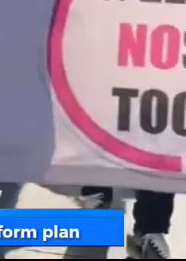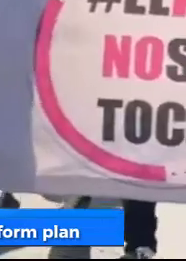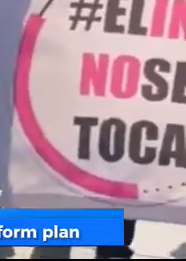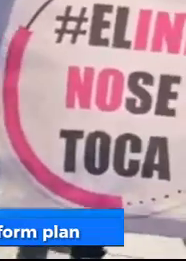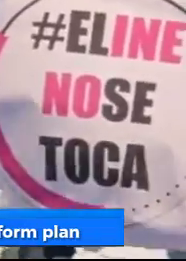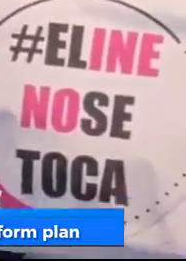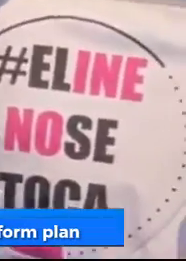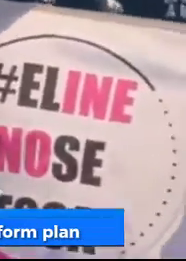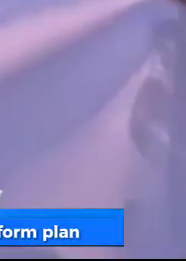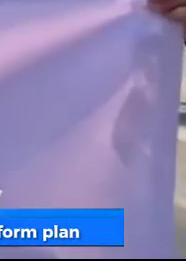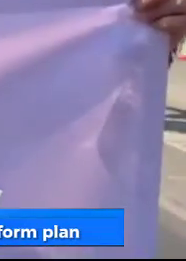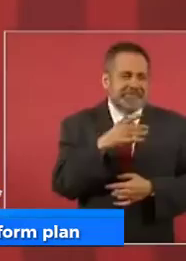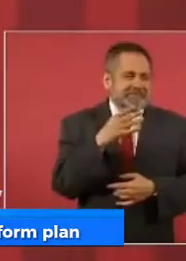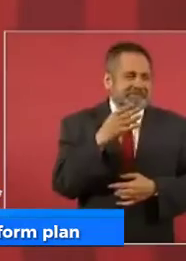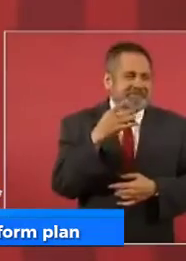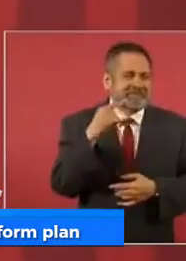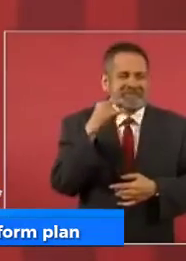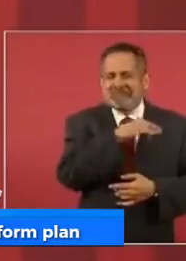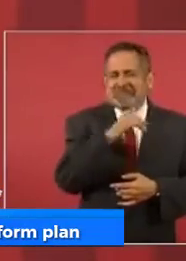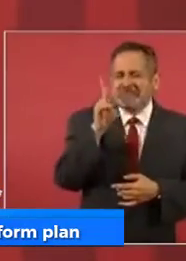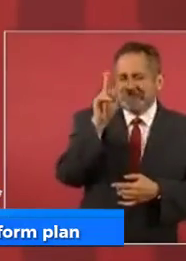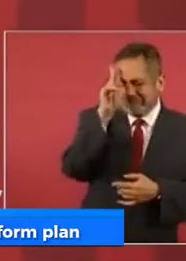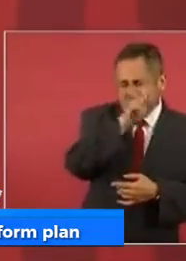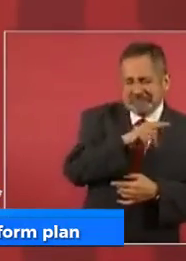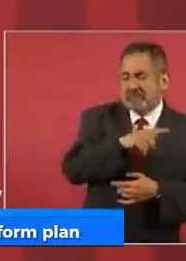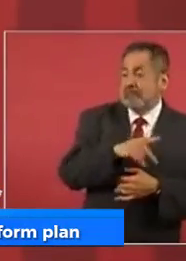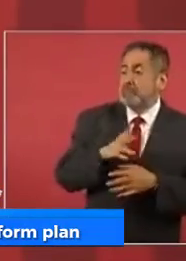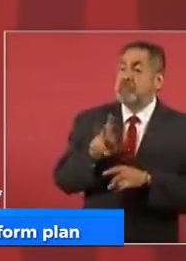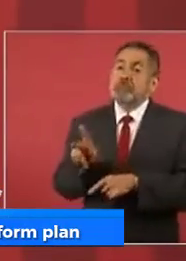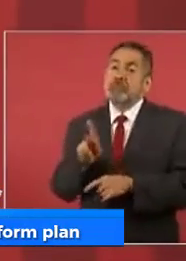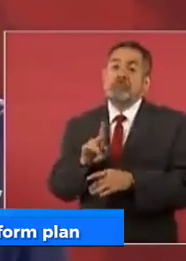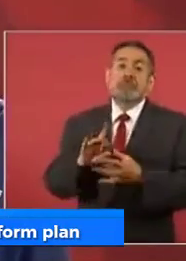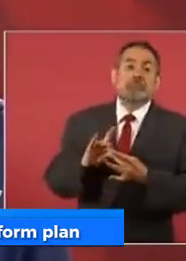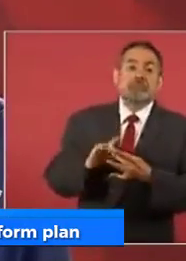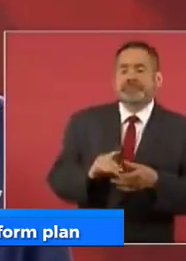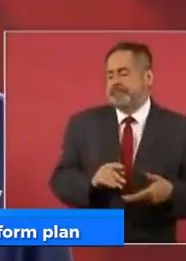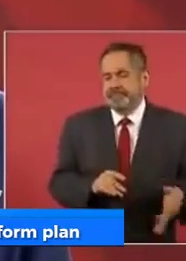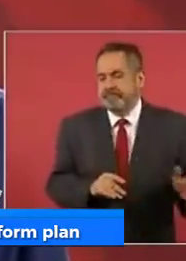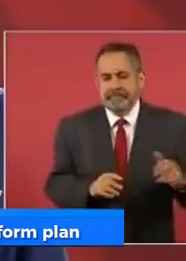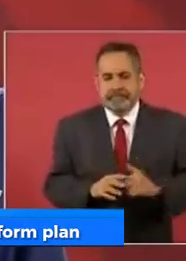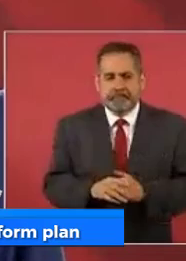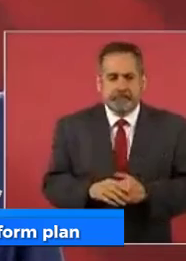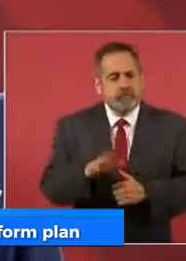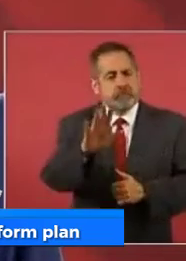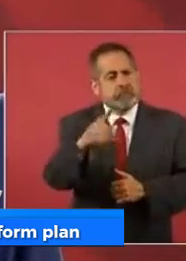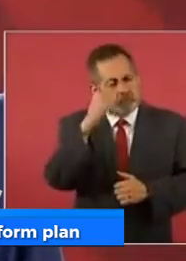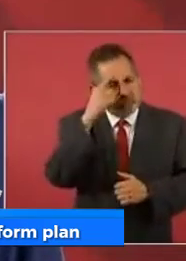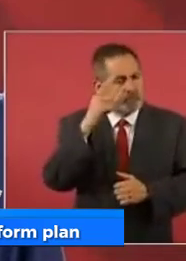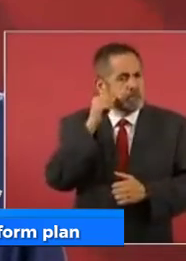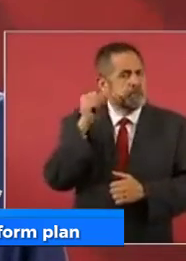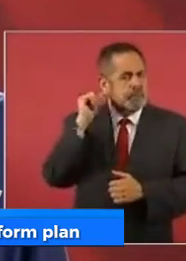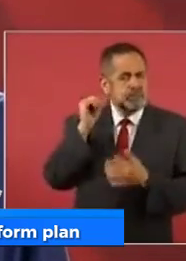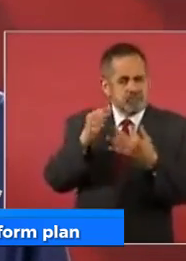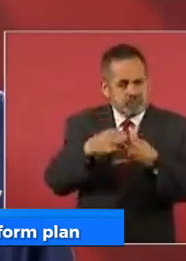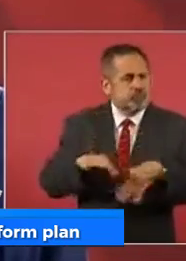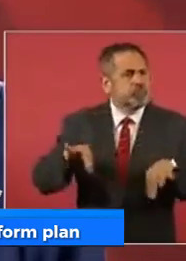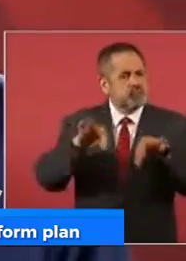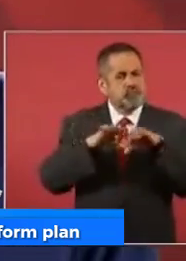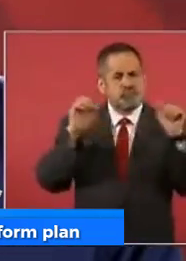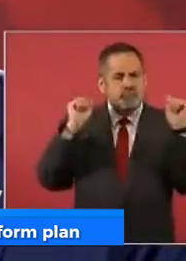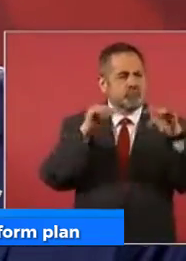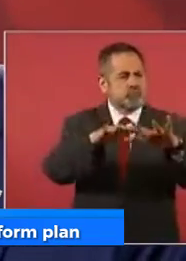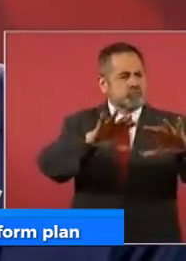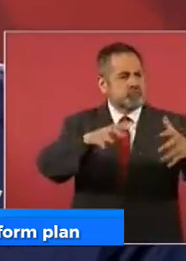2006 and 2012. Muy importante la marcha de ayer. Fue como